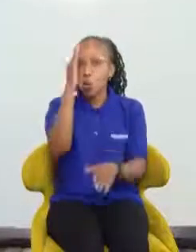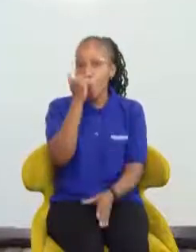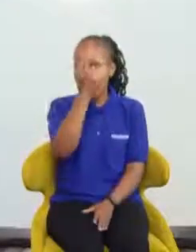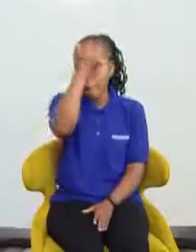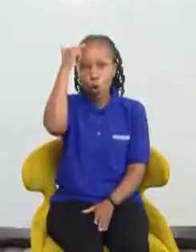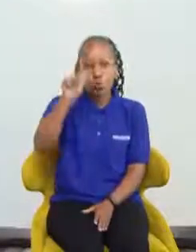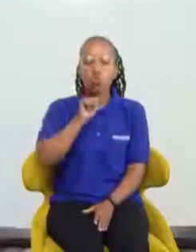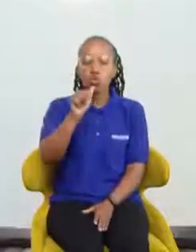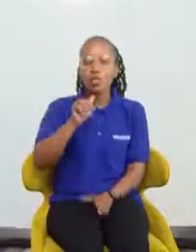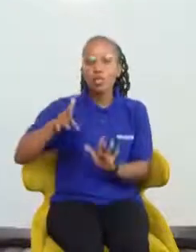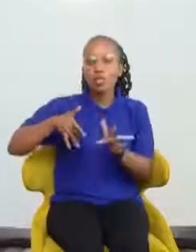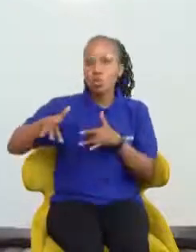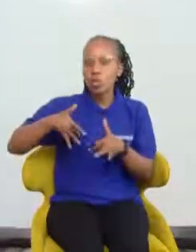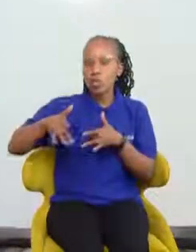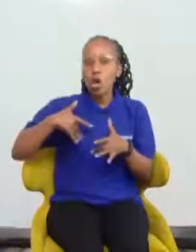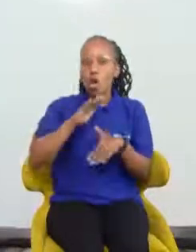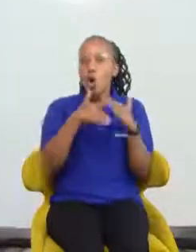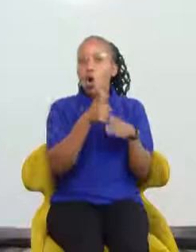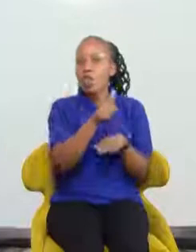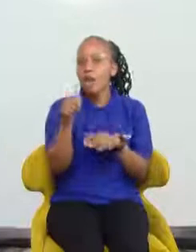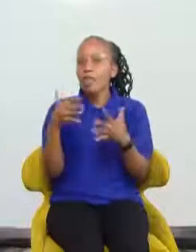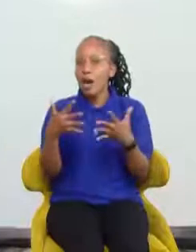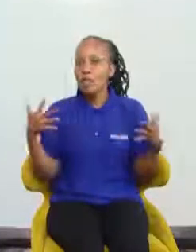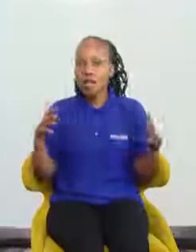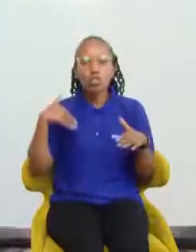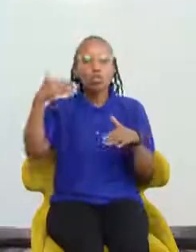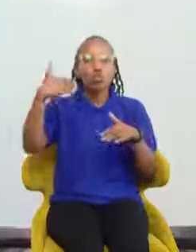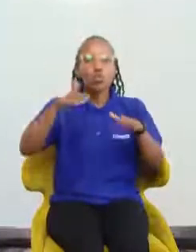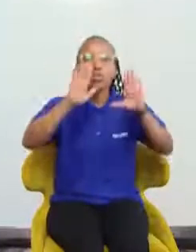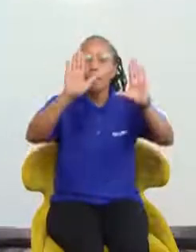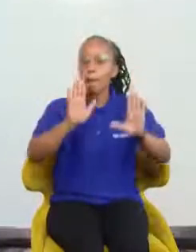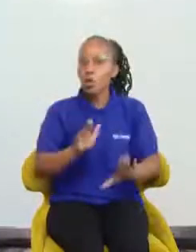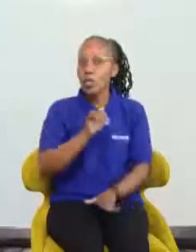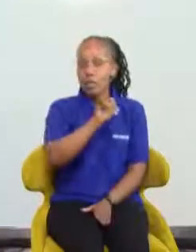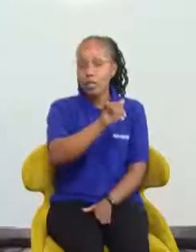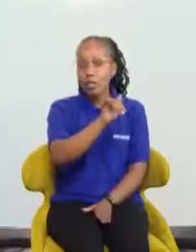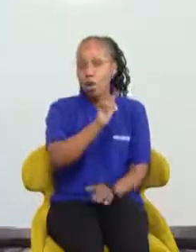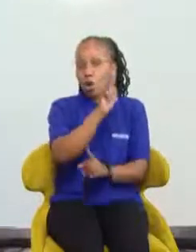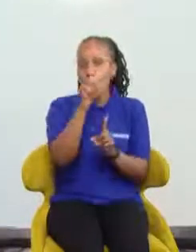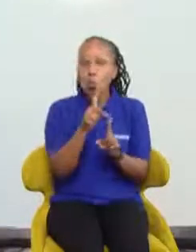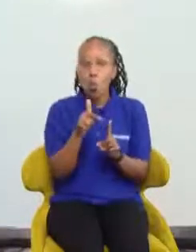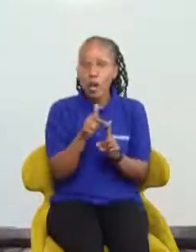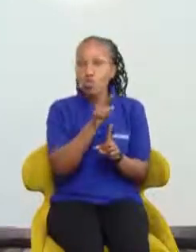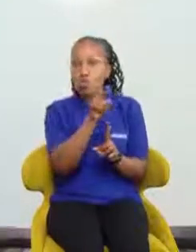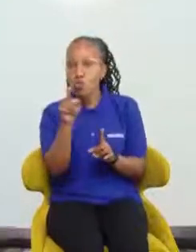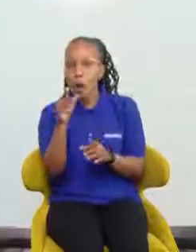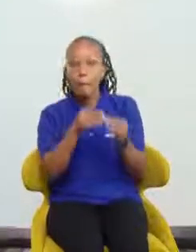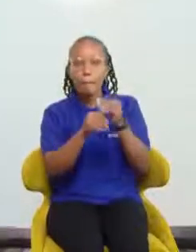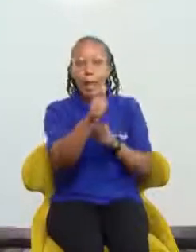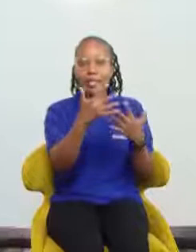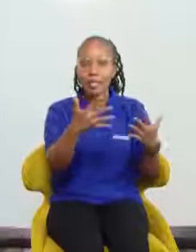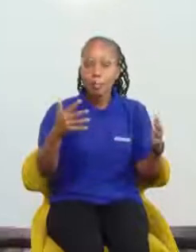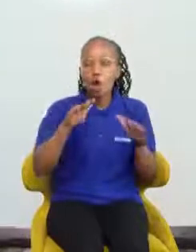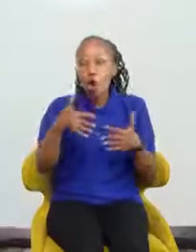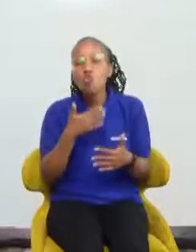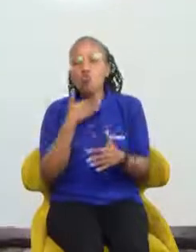into consideration all these other aspects. So it's always important that when you are either buying something or you would want to